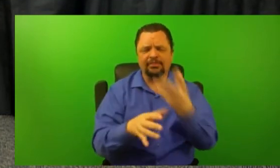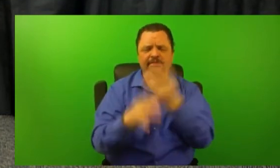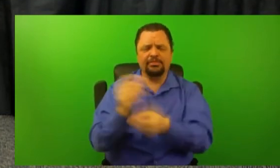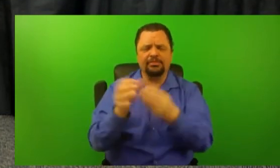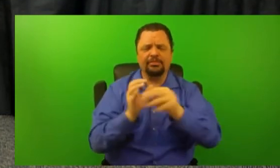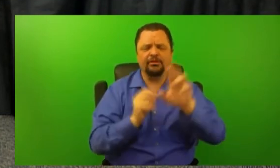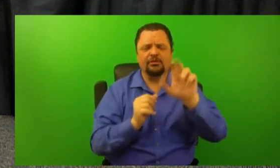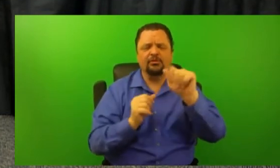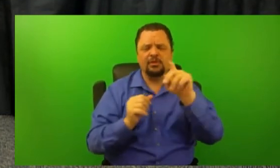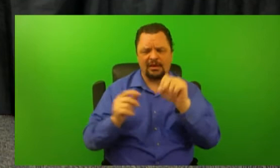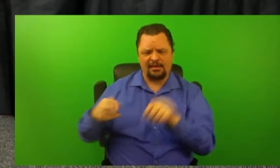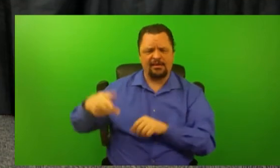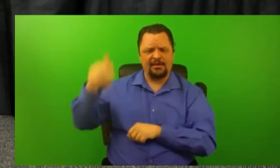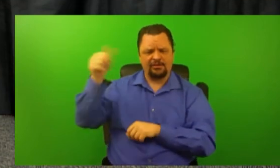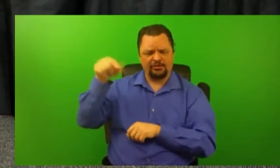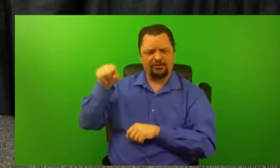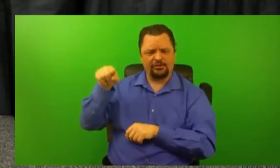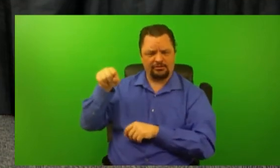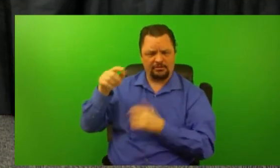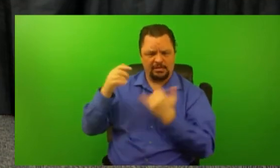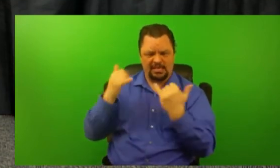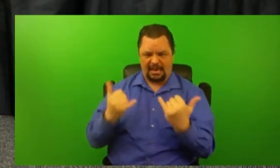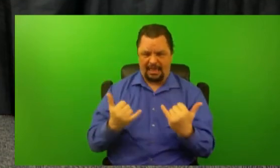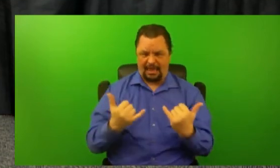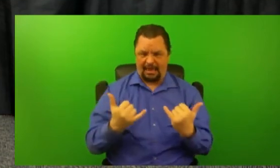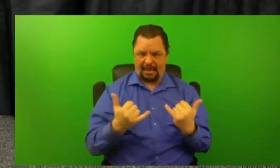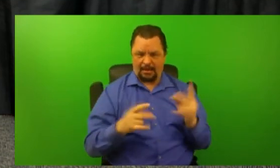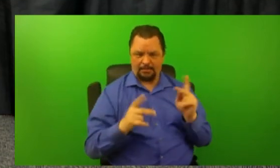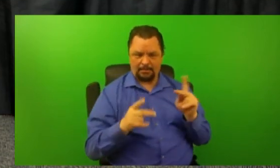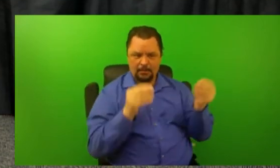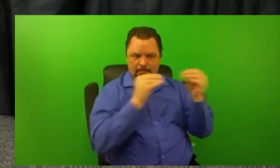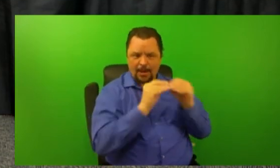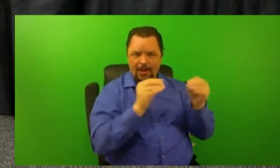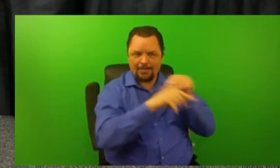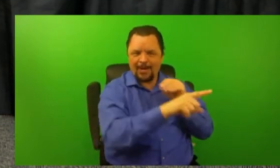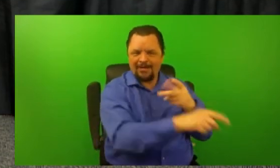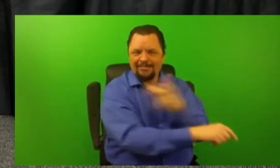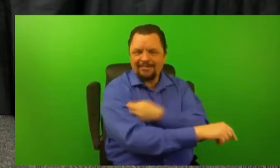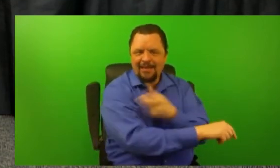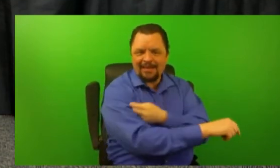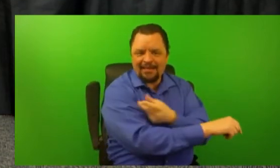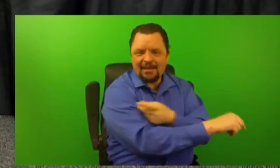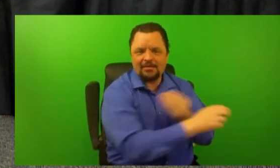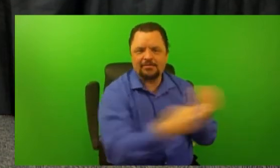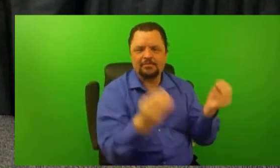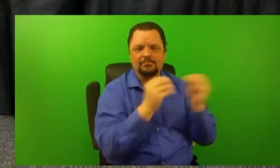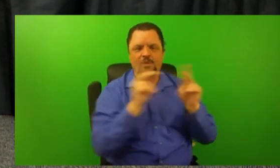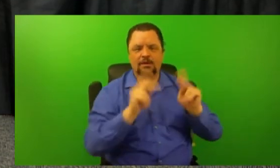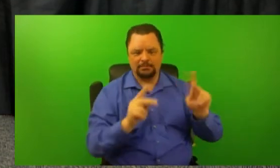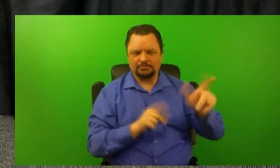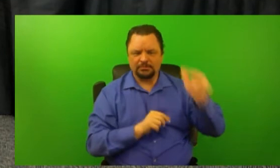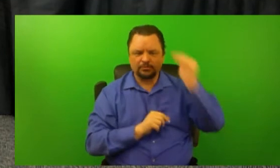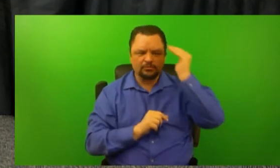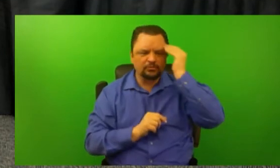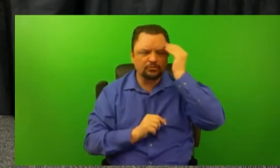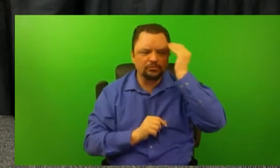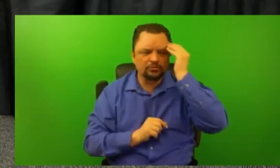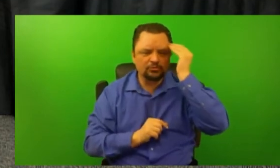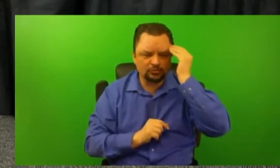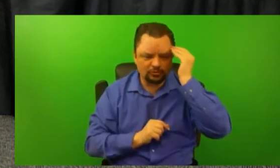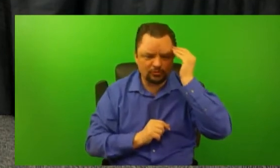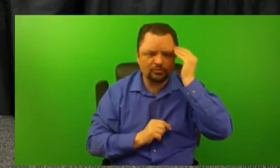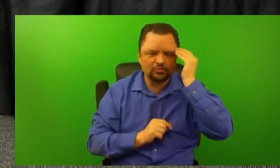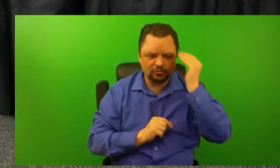people immunized and more people have been infected, have recovered, have natural immunity, the death rate likely